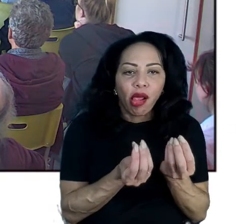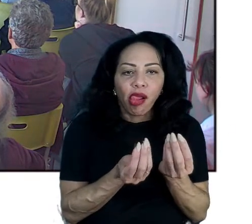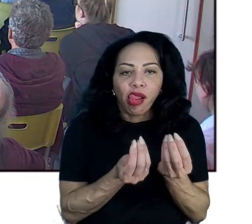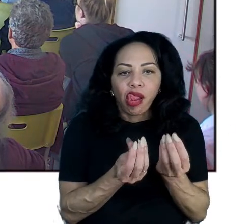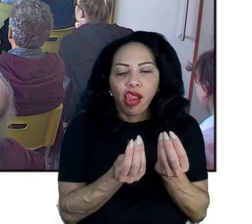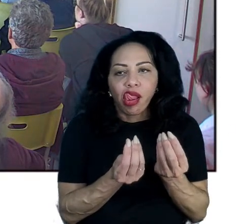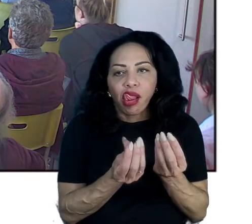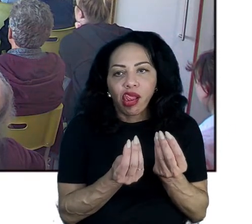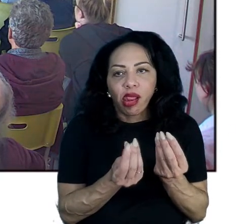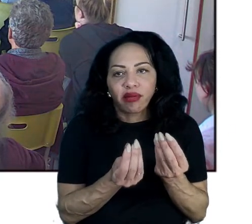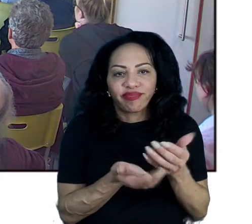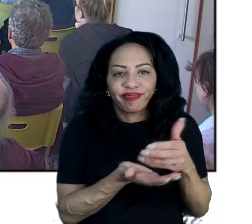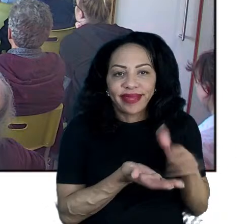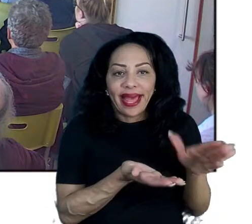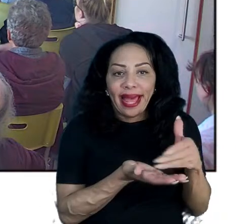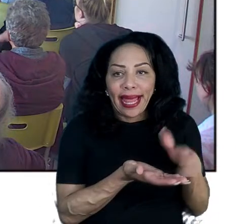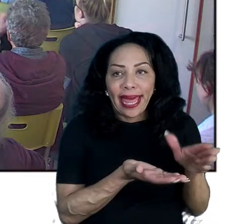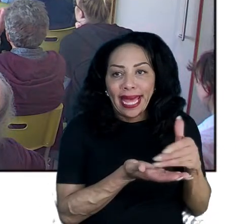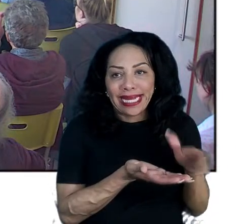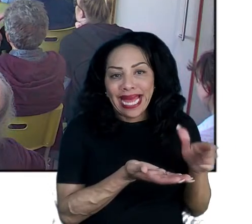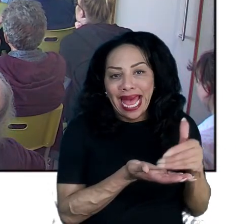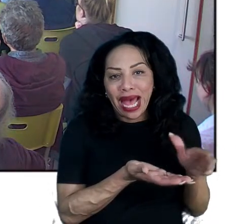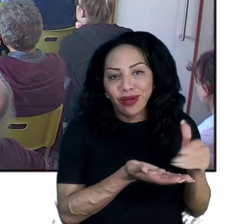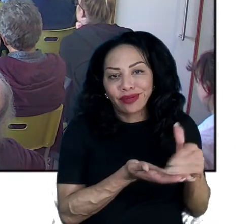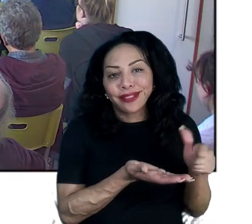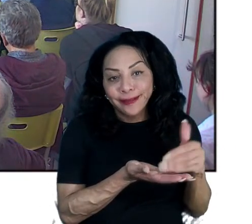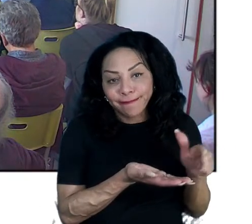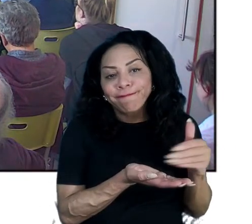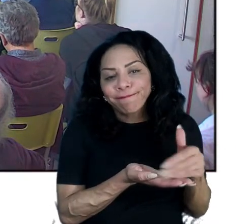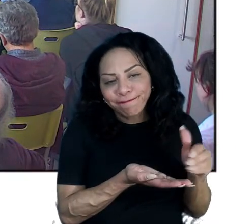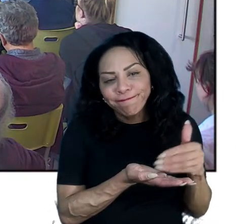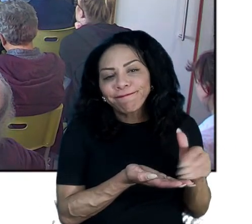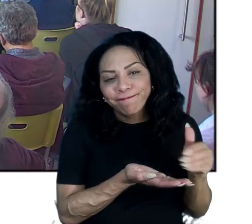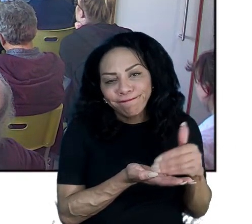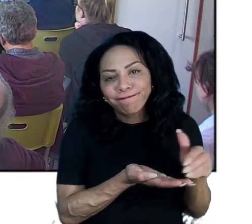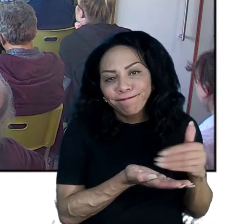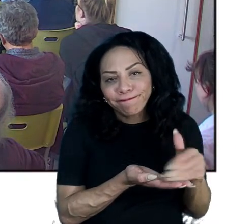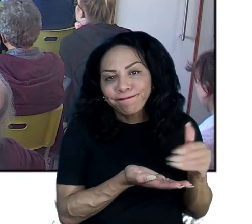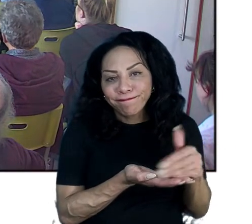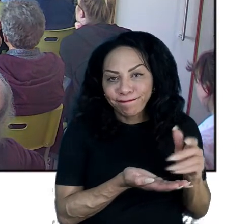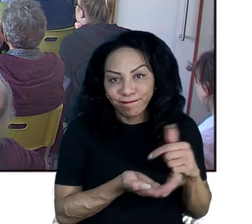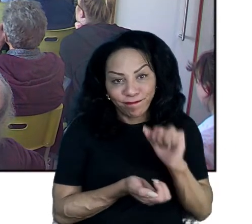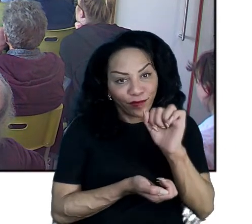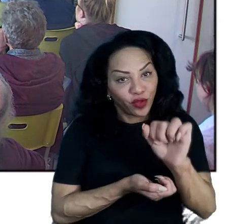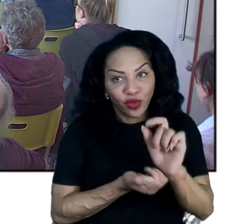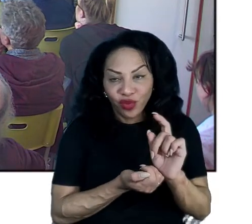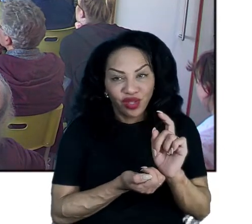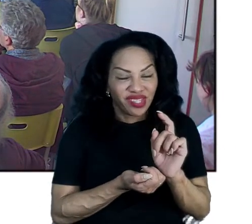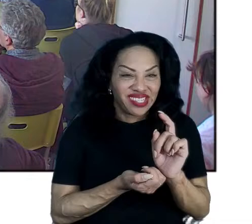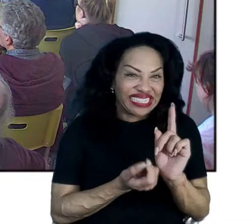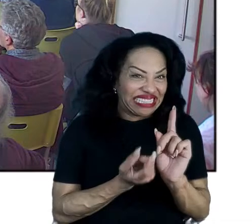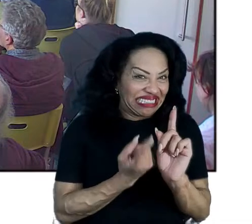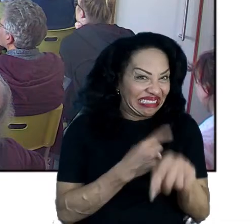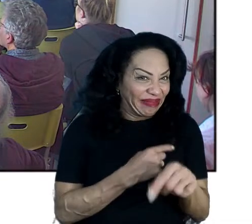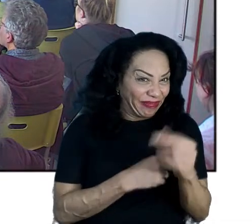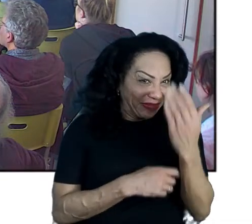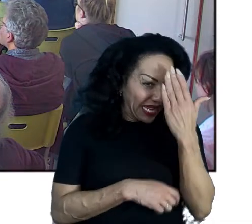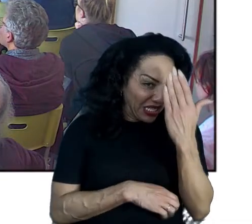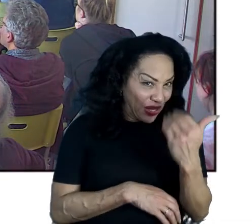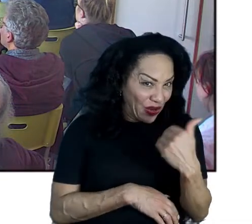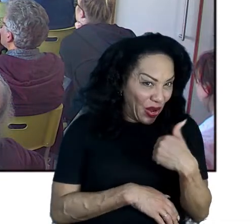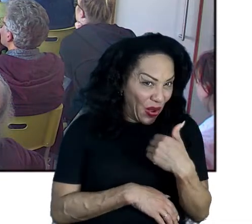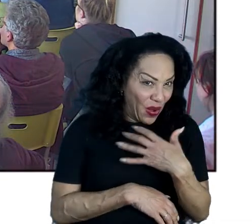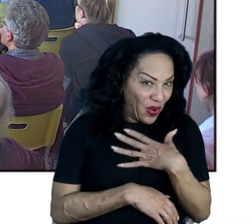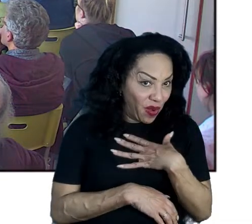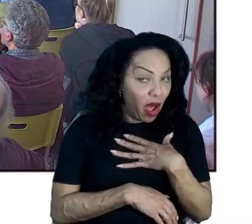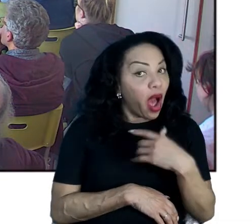that gets cleared out. But I mean, I don't know the answer to your question, but it's one that I'm really